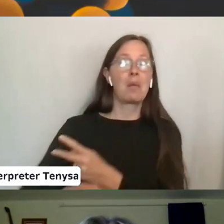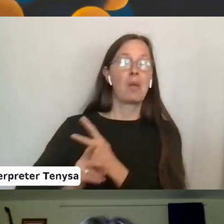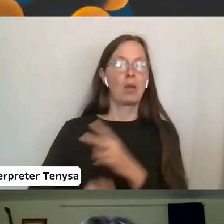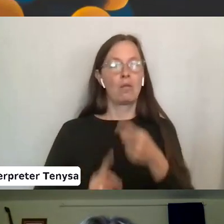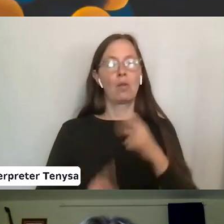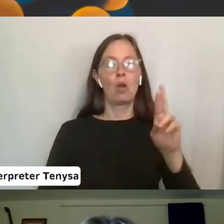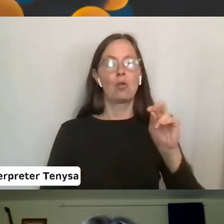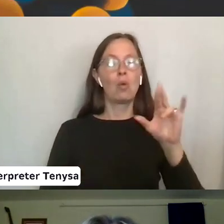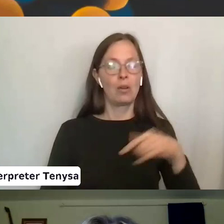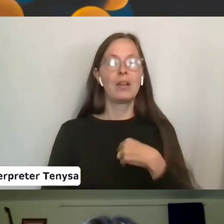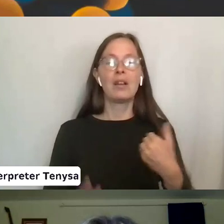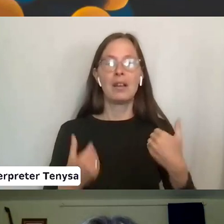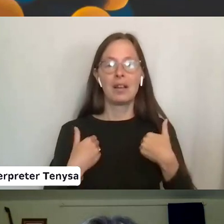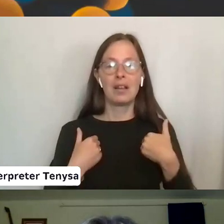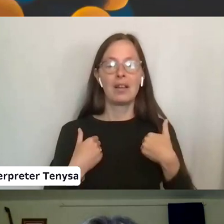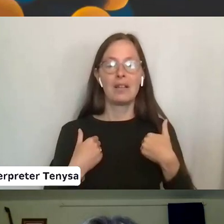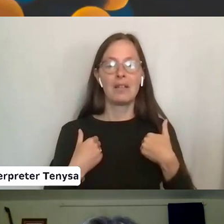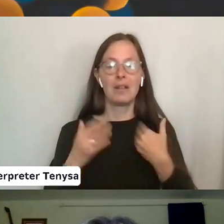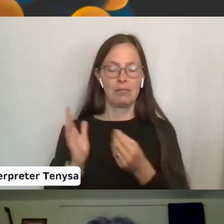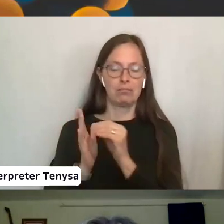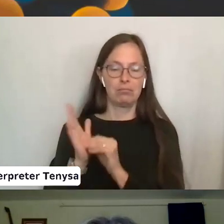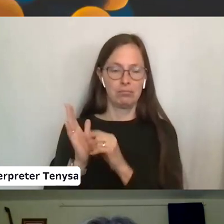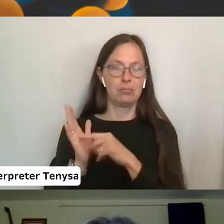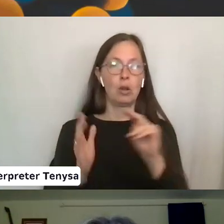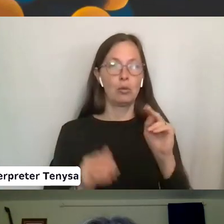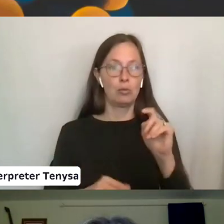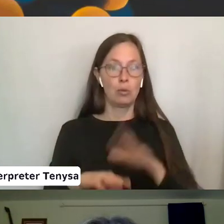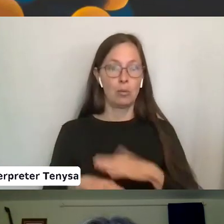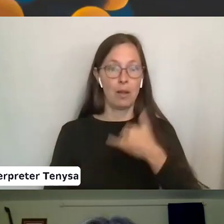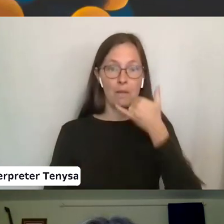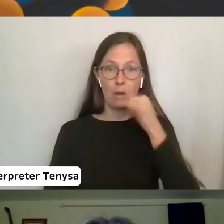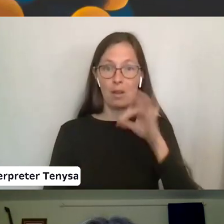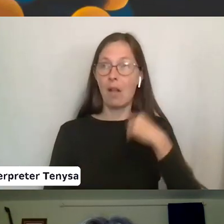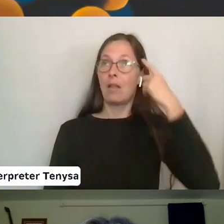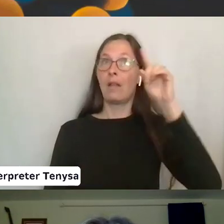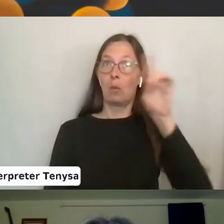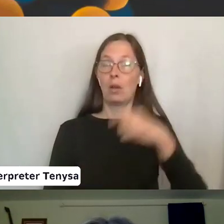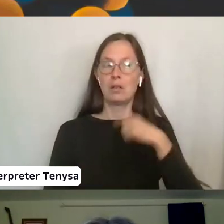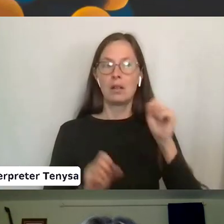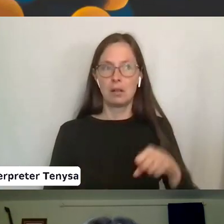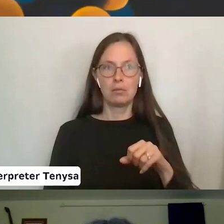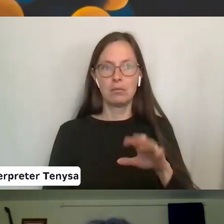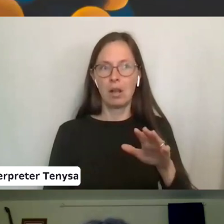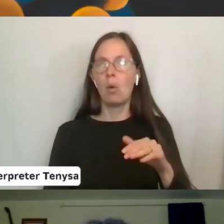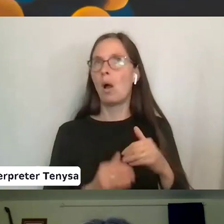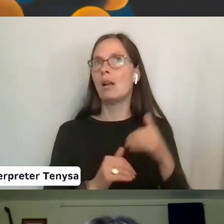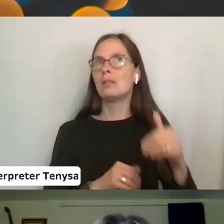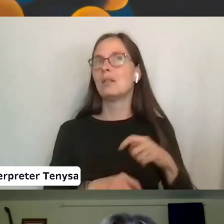a note on my phone so that I can, if I think of questions, I can be like, hey, next time on